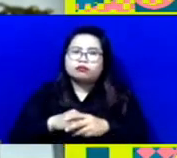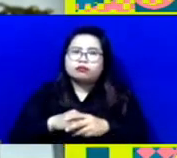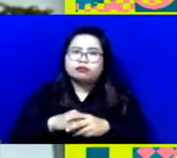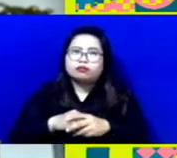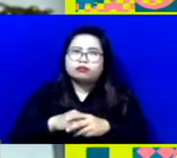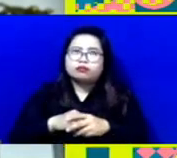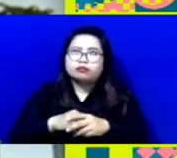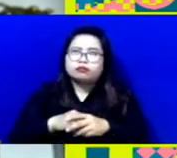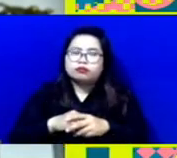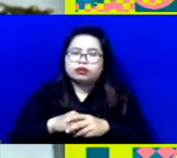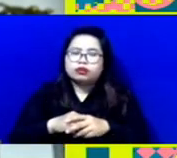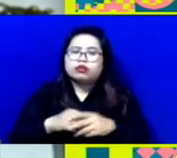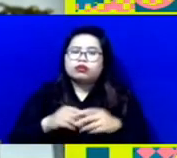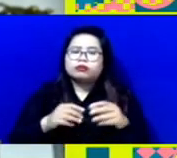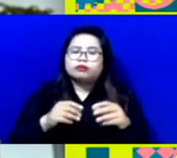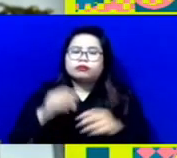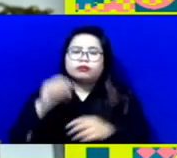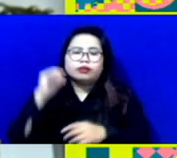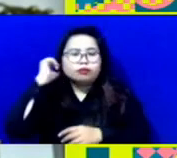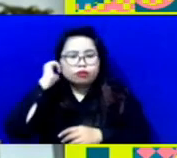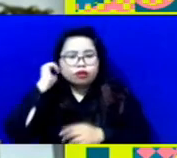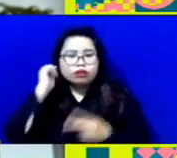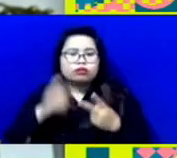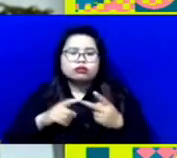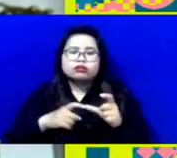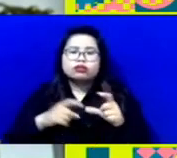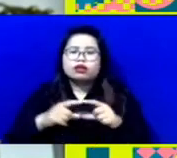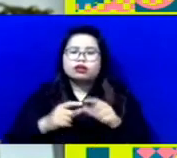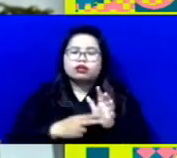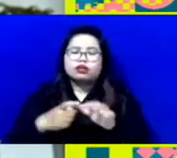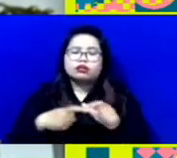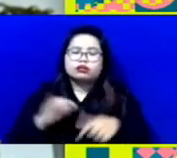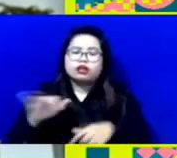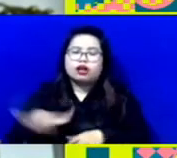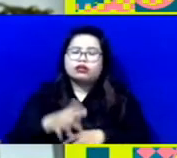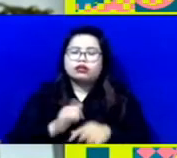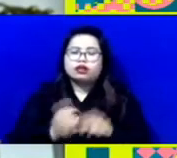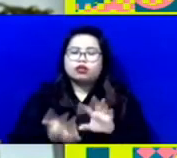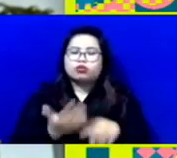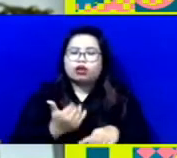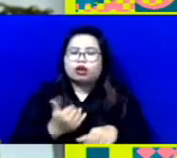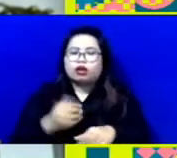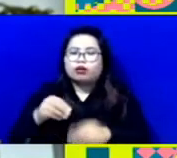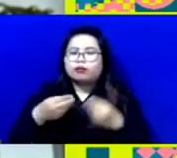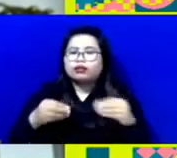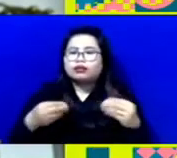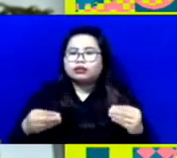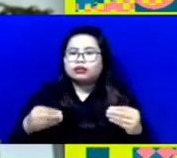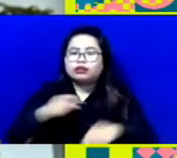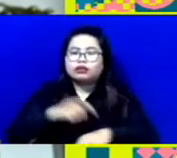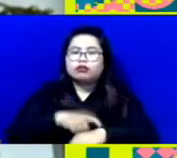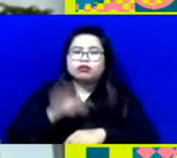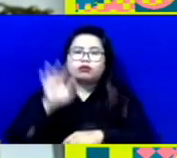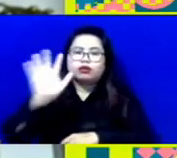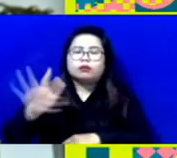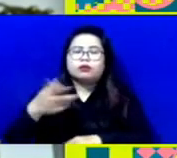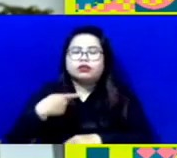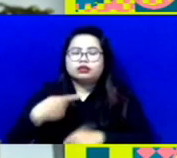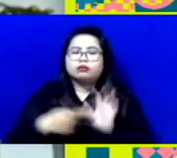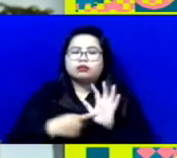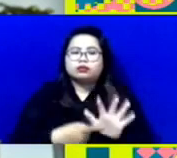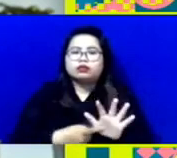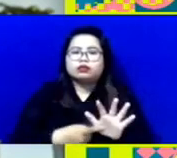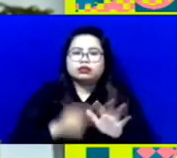plastic recycling. In the near future, we are also going to launch the ESG Coalition with the Ministry